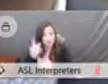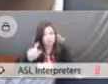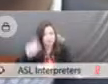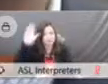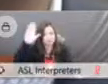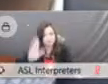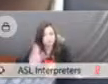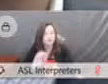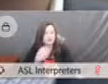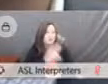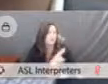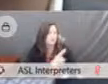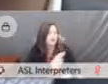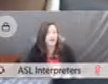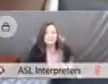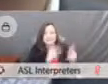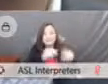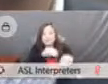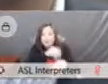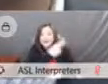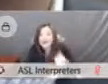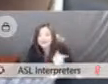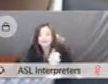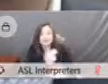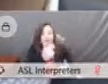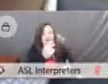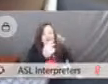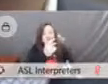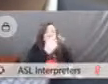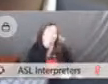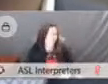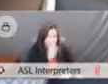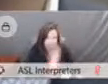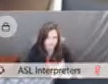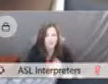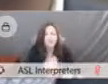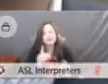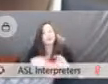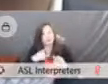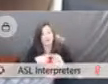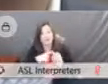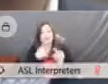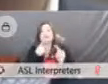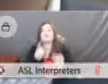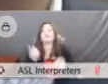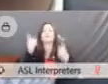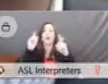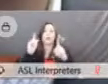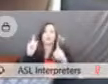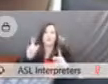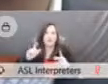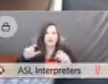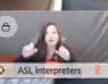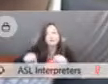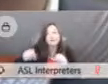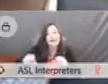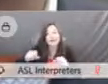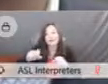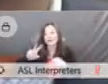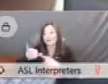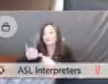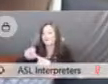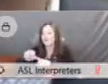sick, in the hospital. And when we get to the point where the likelihood of a virus spreading